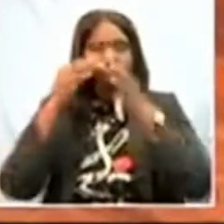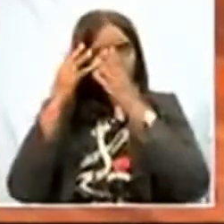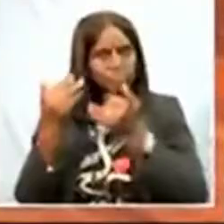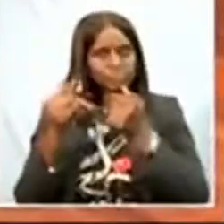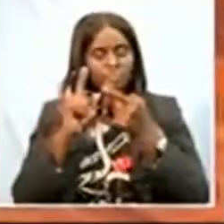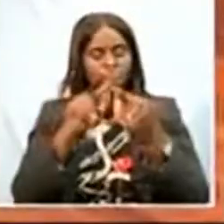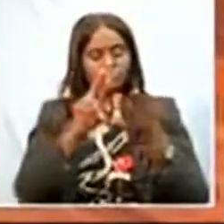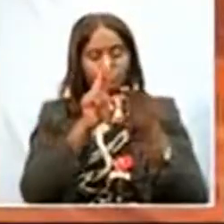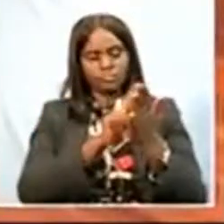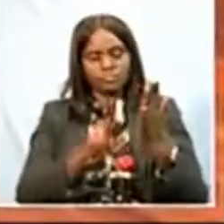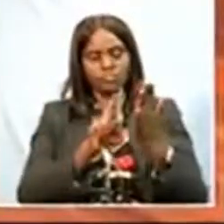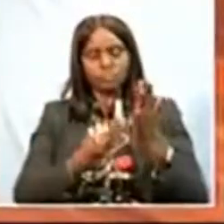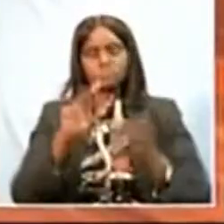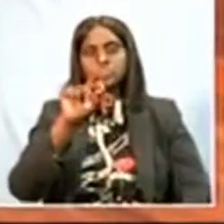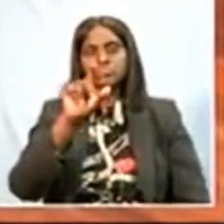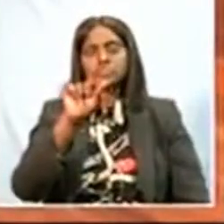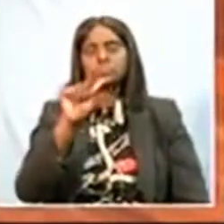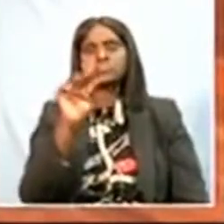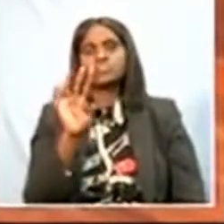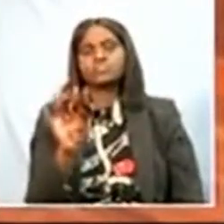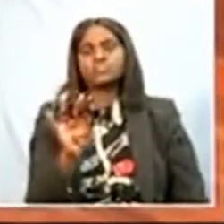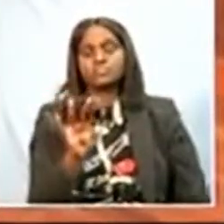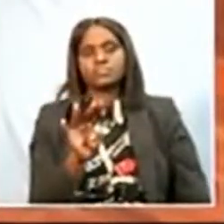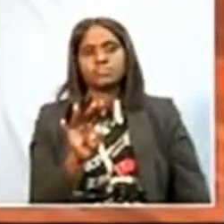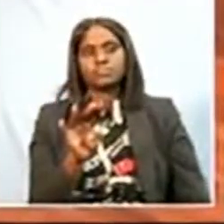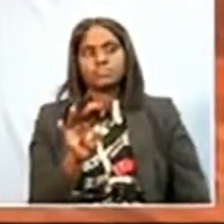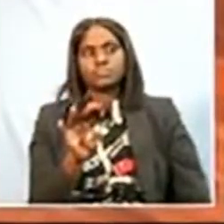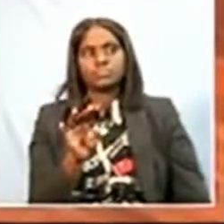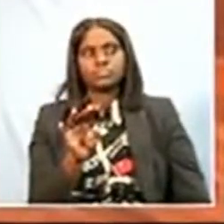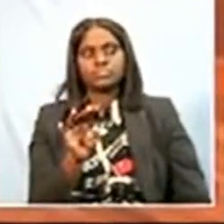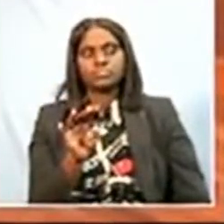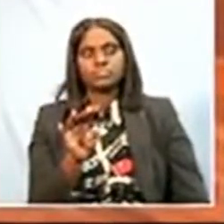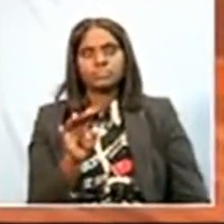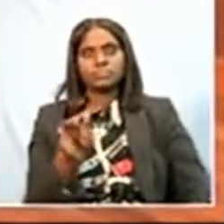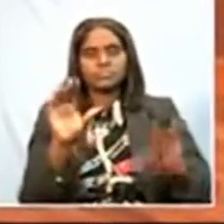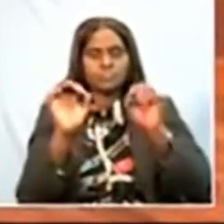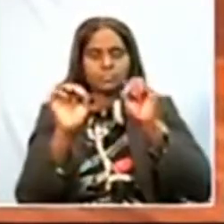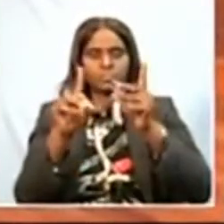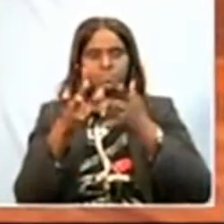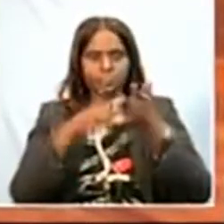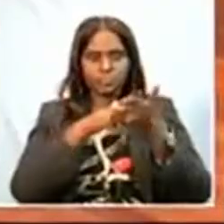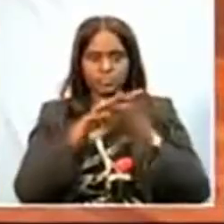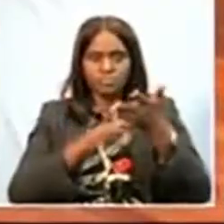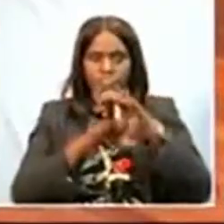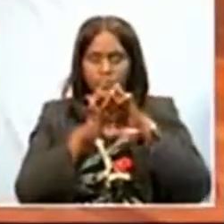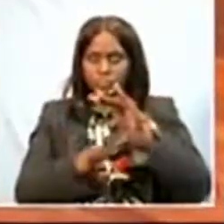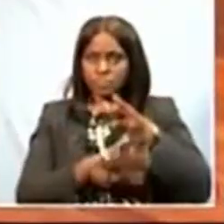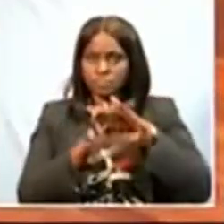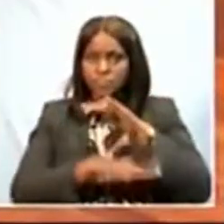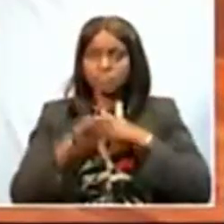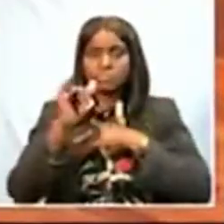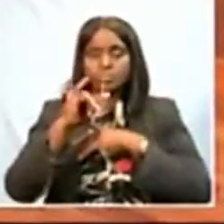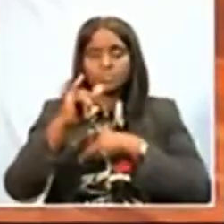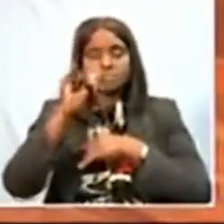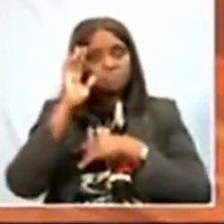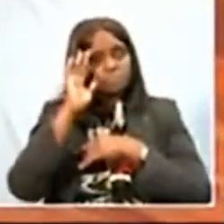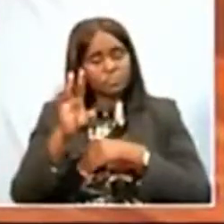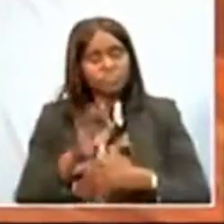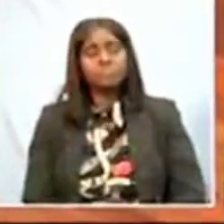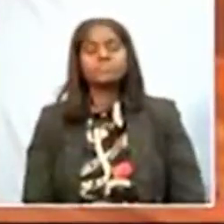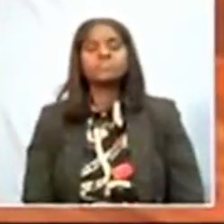read 2024. Okay, the table below. Yes, sir.